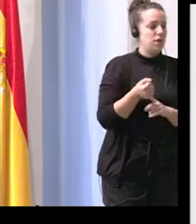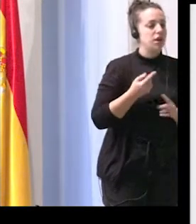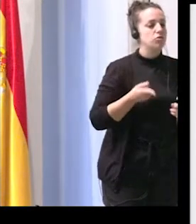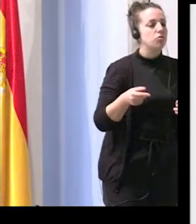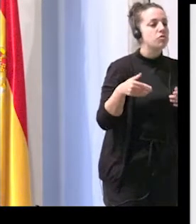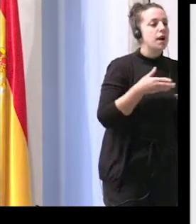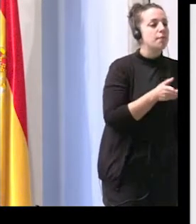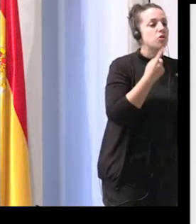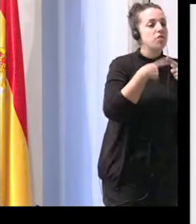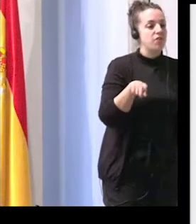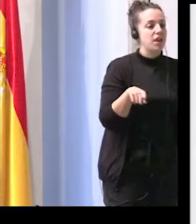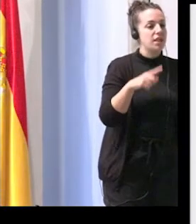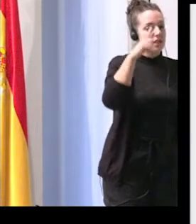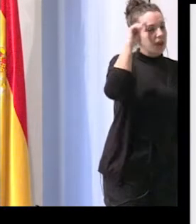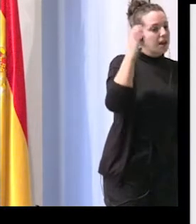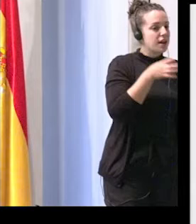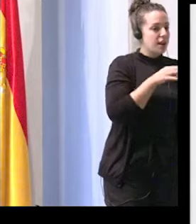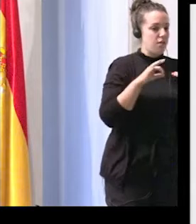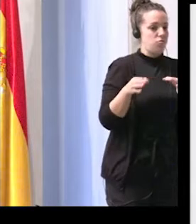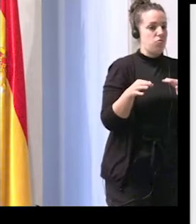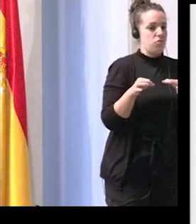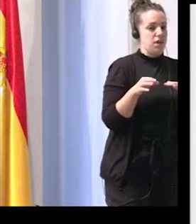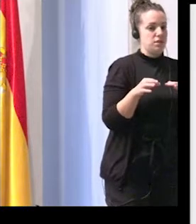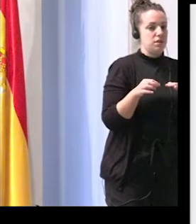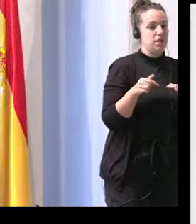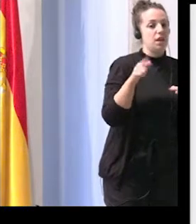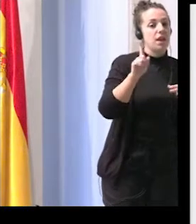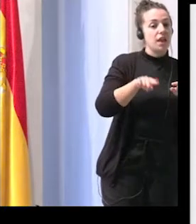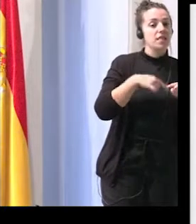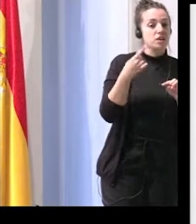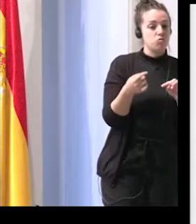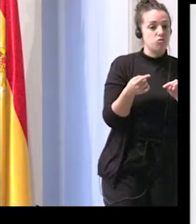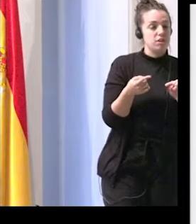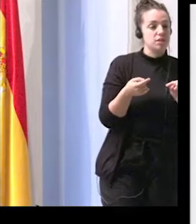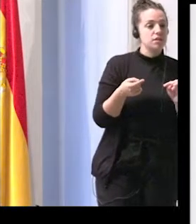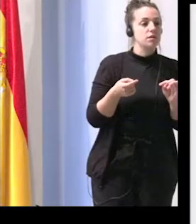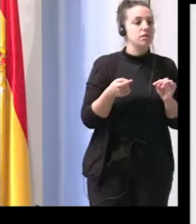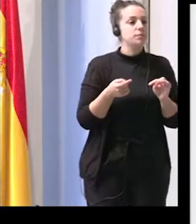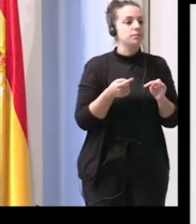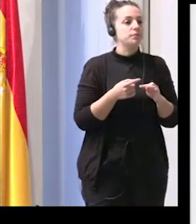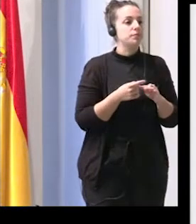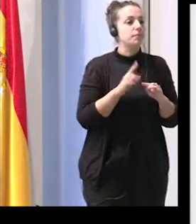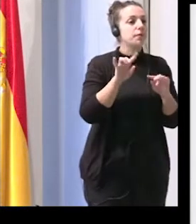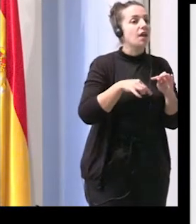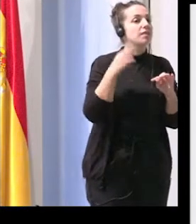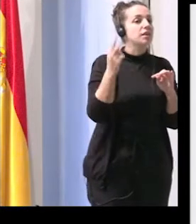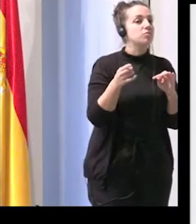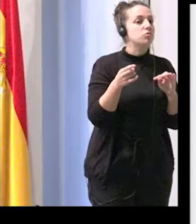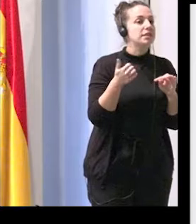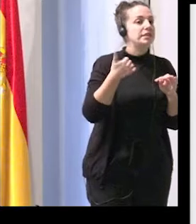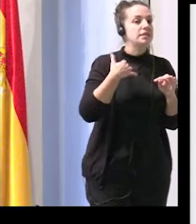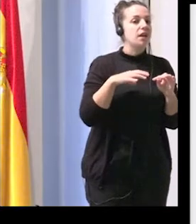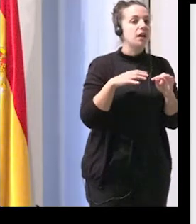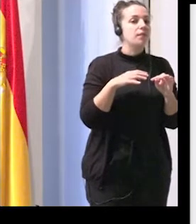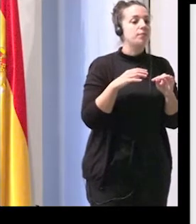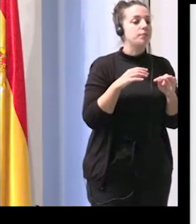more ventrally and then connect into the superior olivary complex where